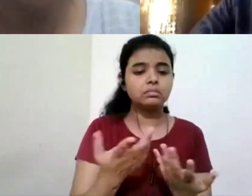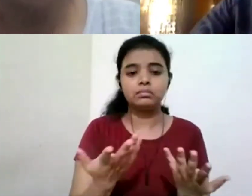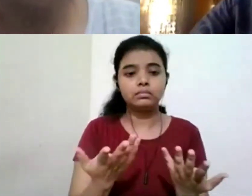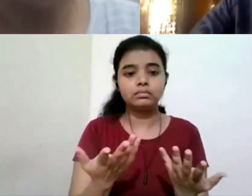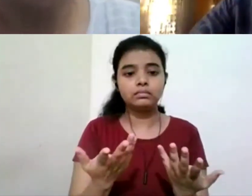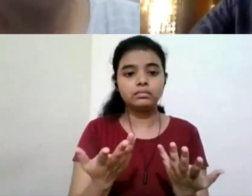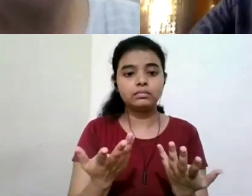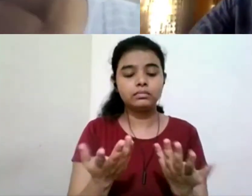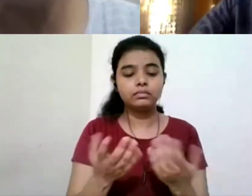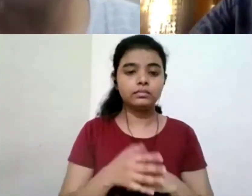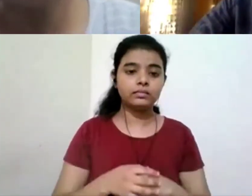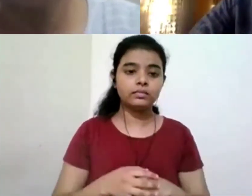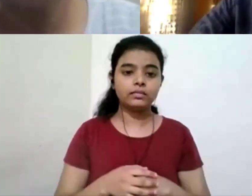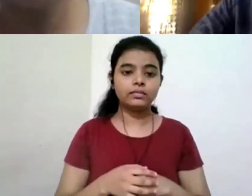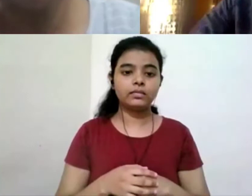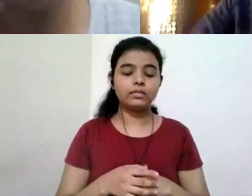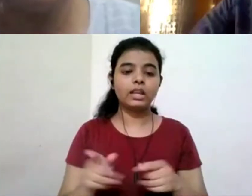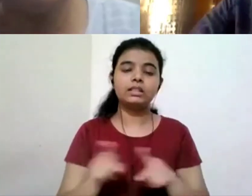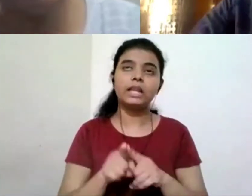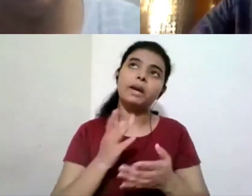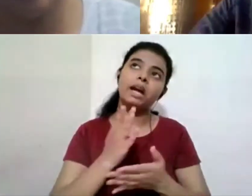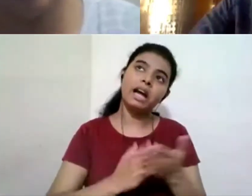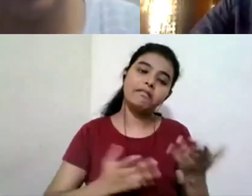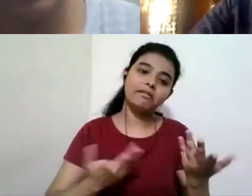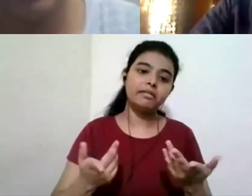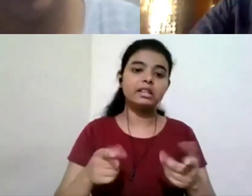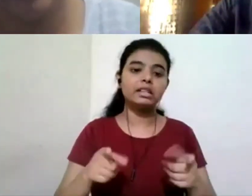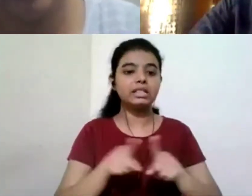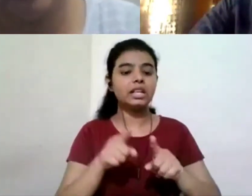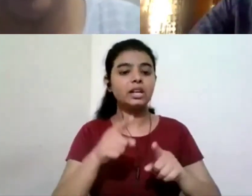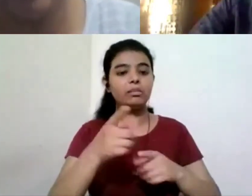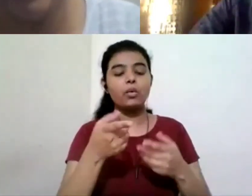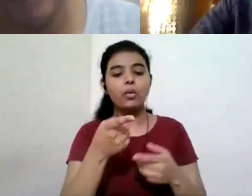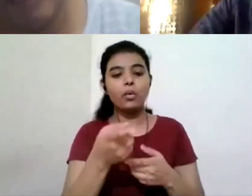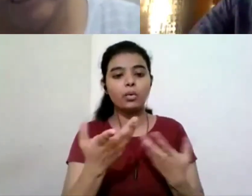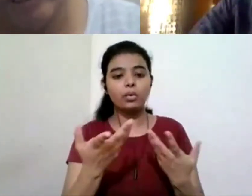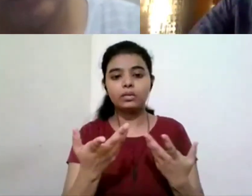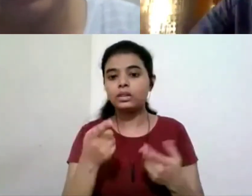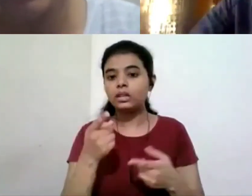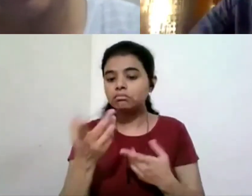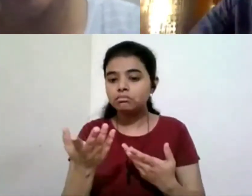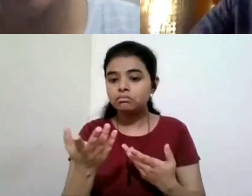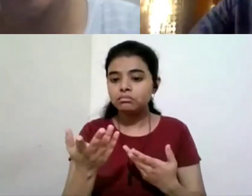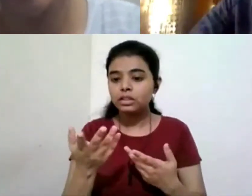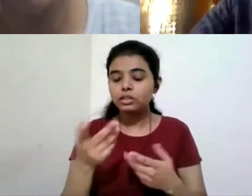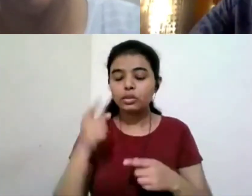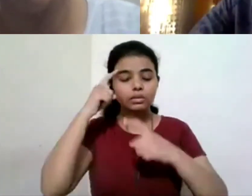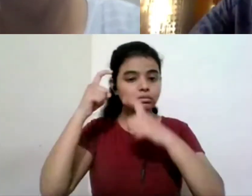Then partly this is again like feeding into your query, Saptrishi. You know, when your imagination is an